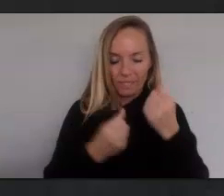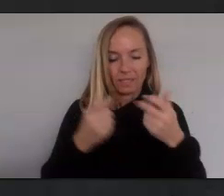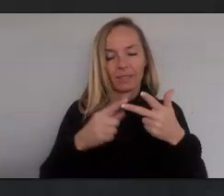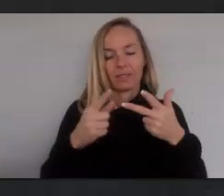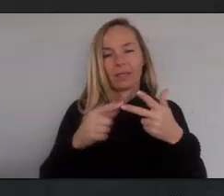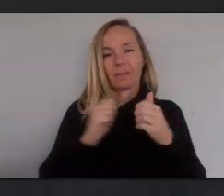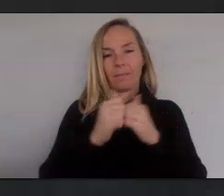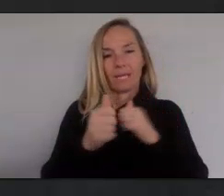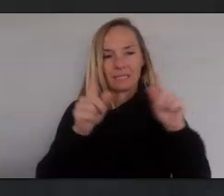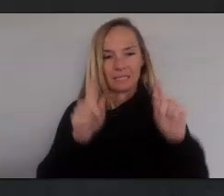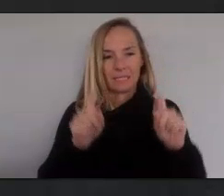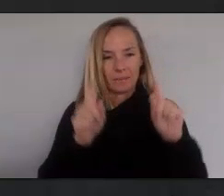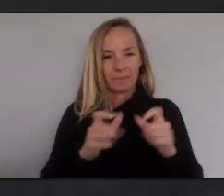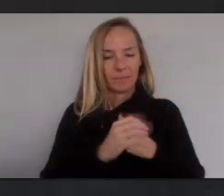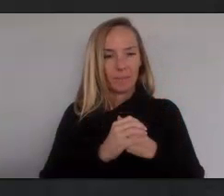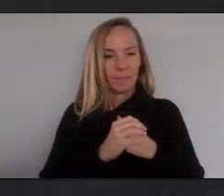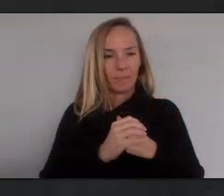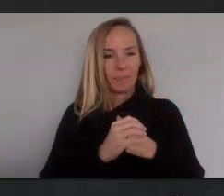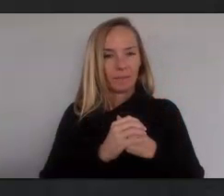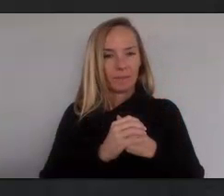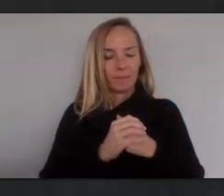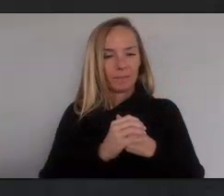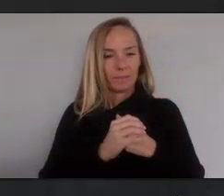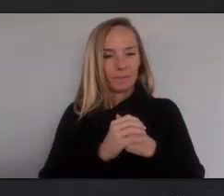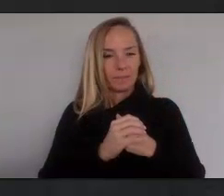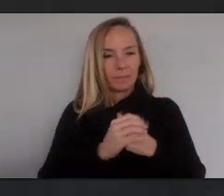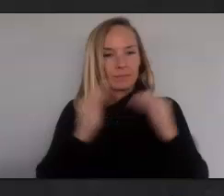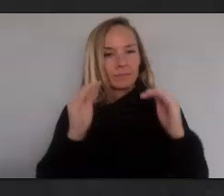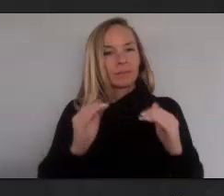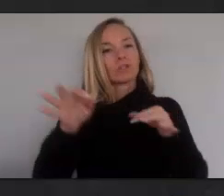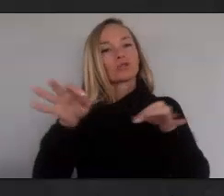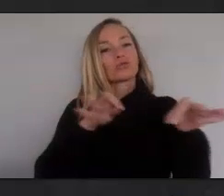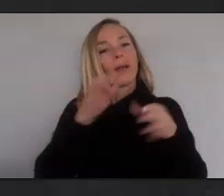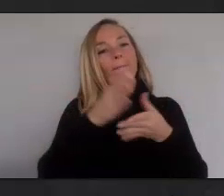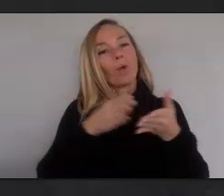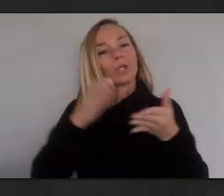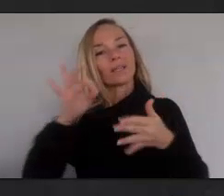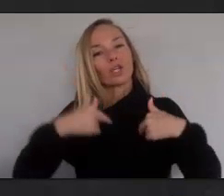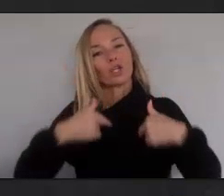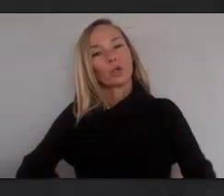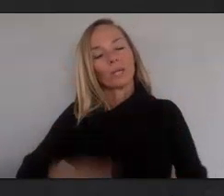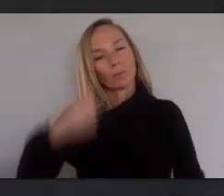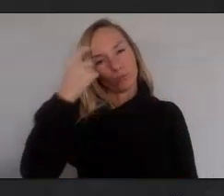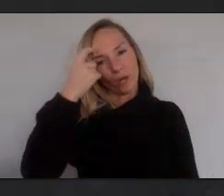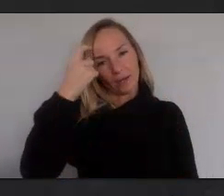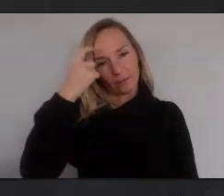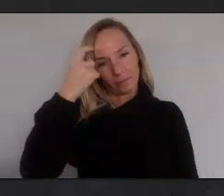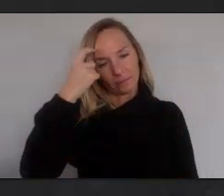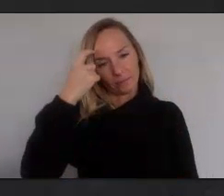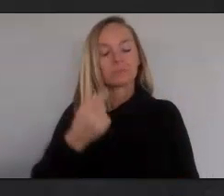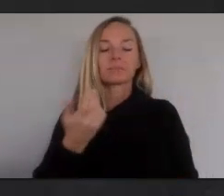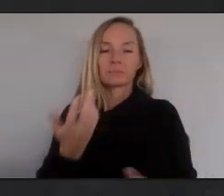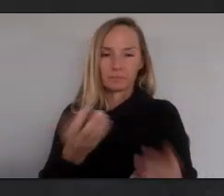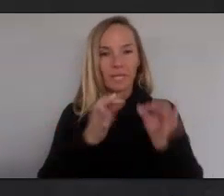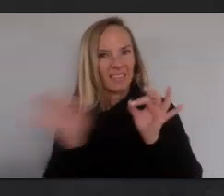exams. Prompt 3. Describe the parts of the human brain. The human brain has